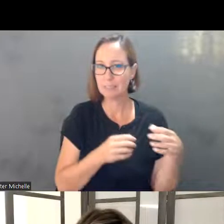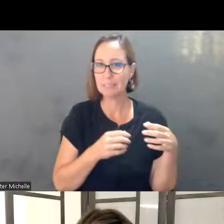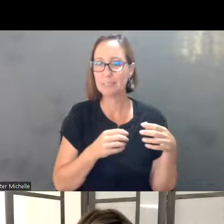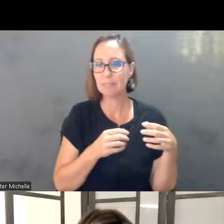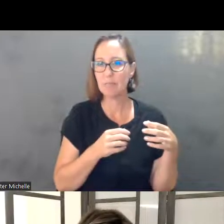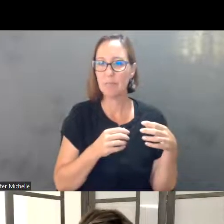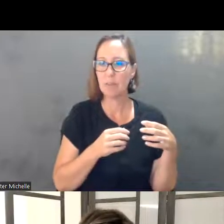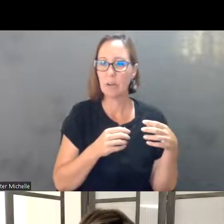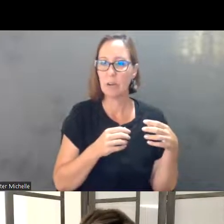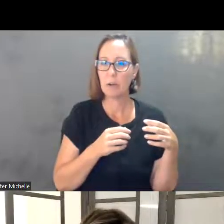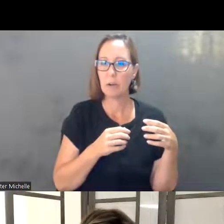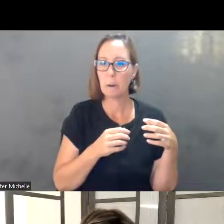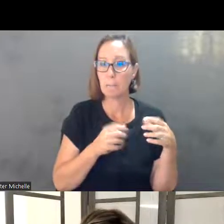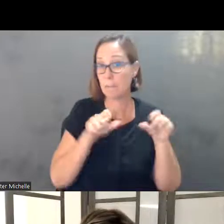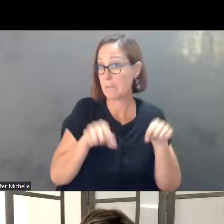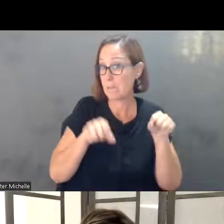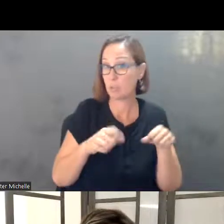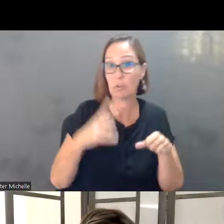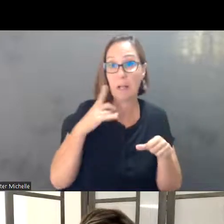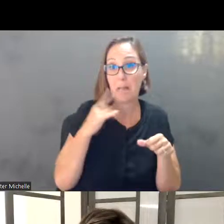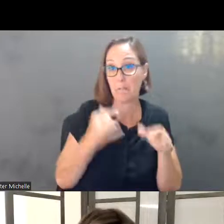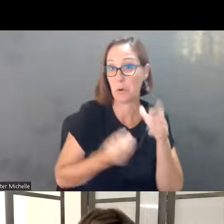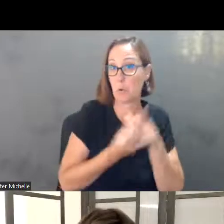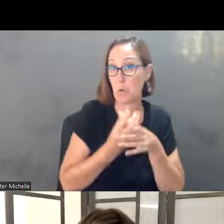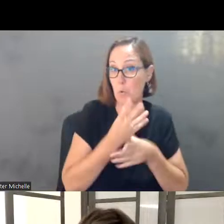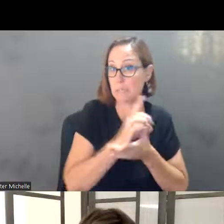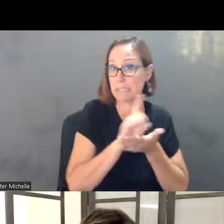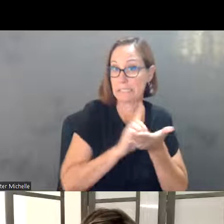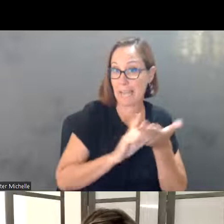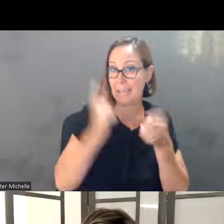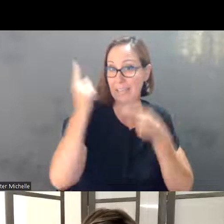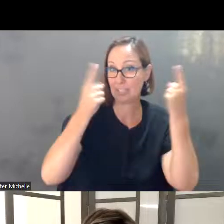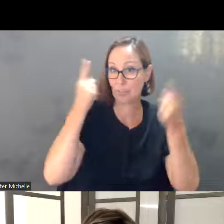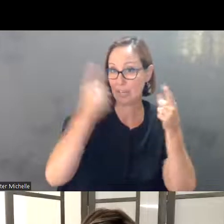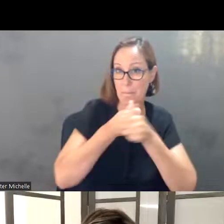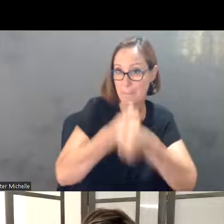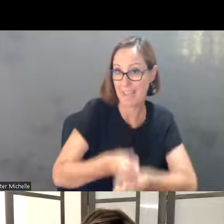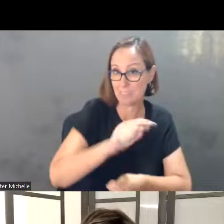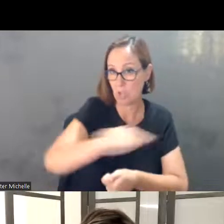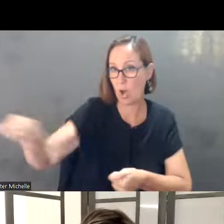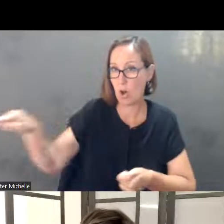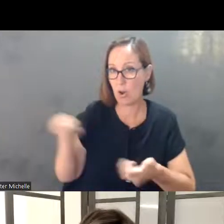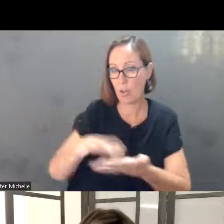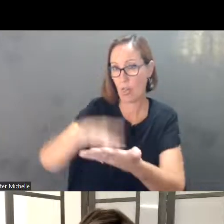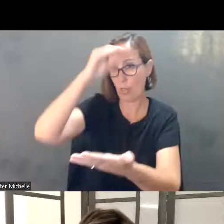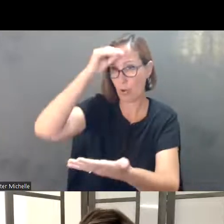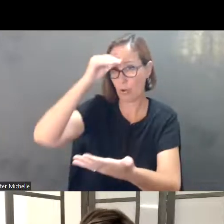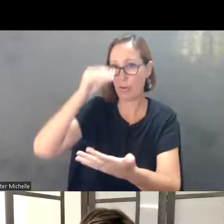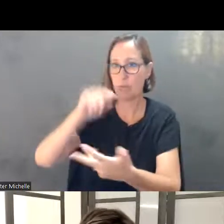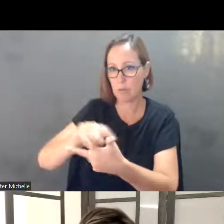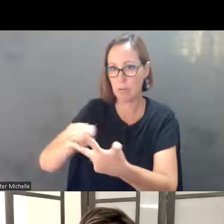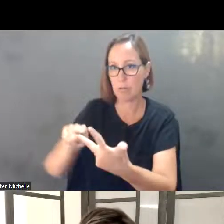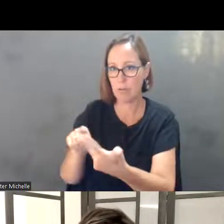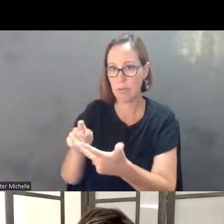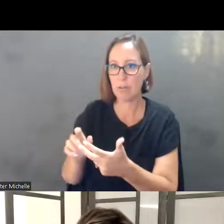potential California Grows design considerations that we learned, again, from the stakeholders and the research. And I